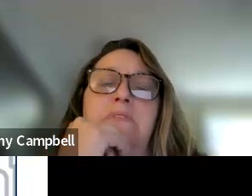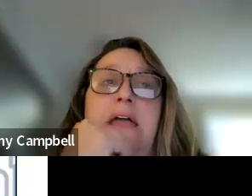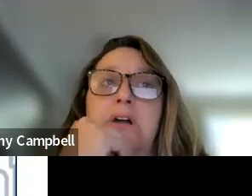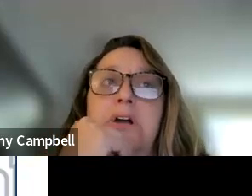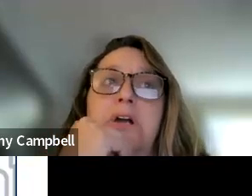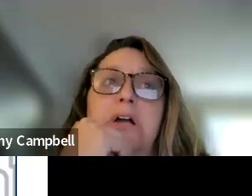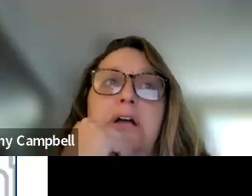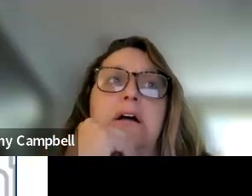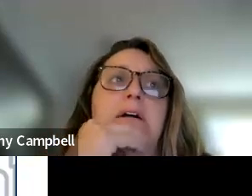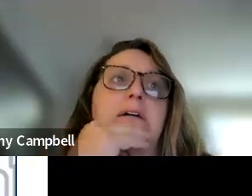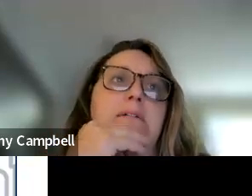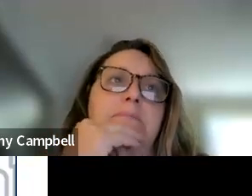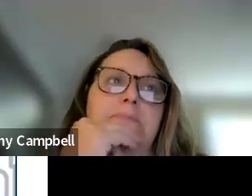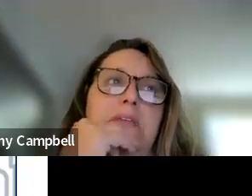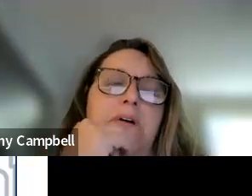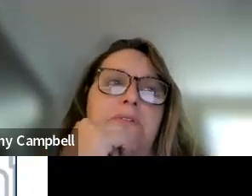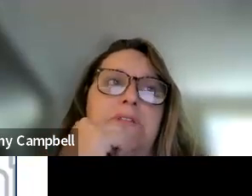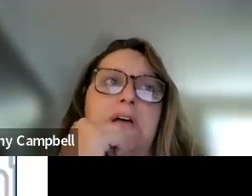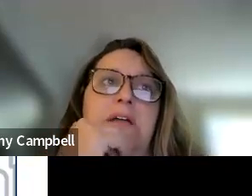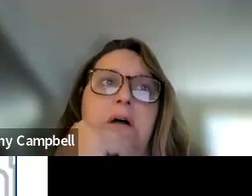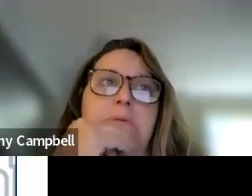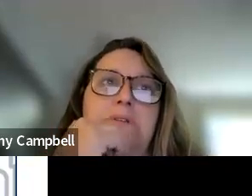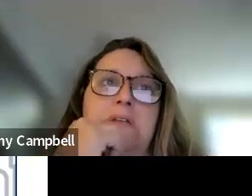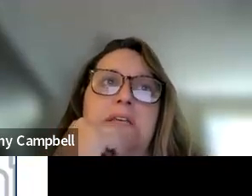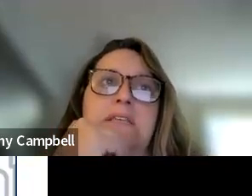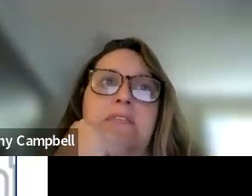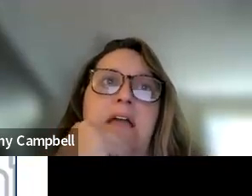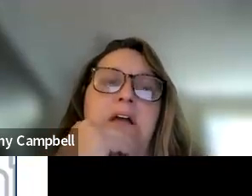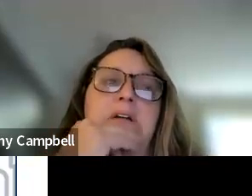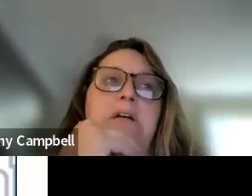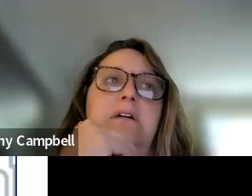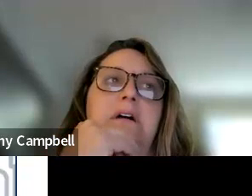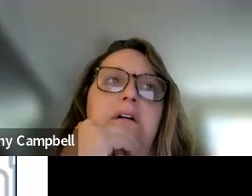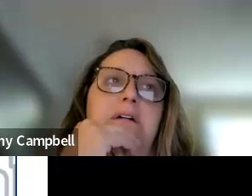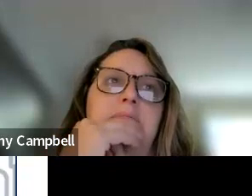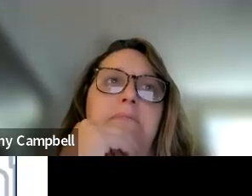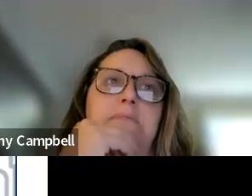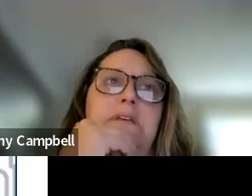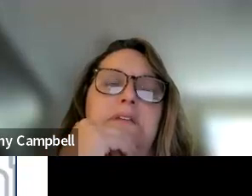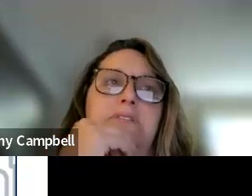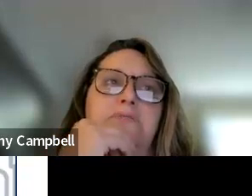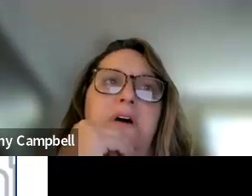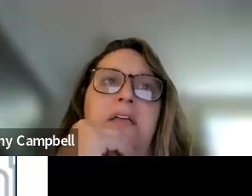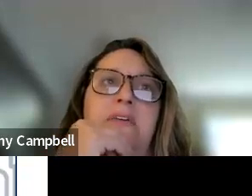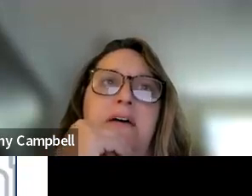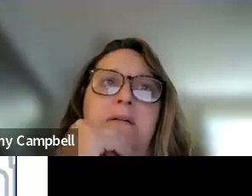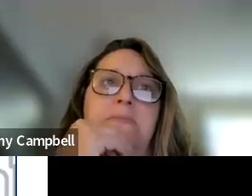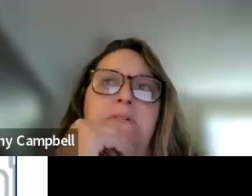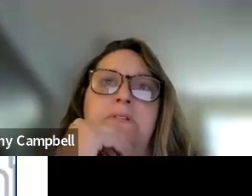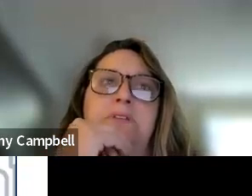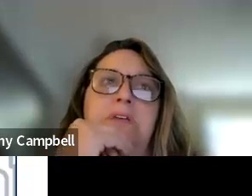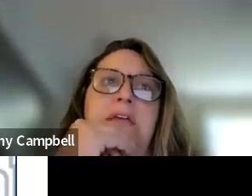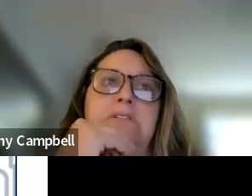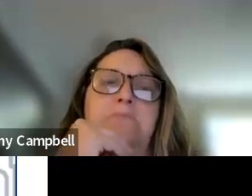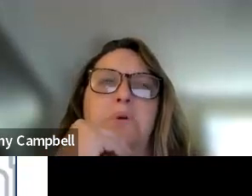a provider. You know, there's a lot of opportunities in there to find them.